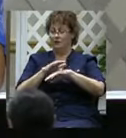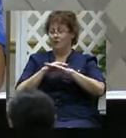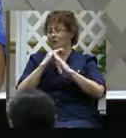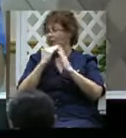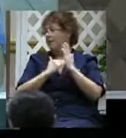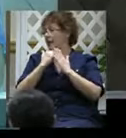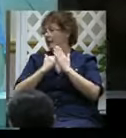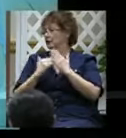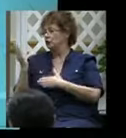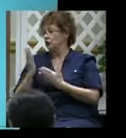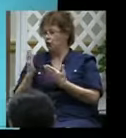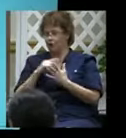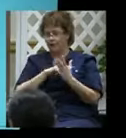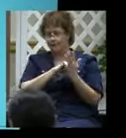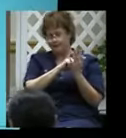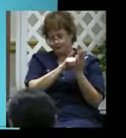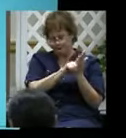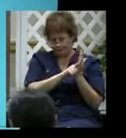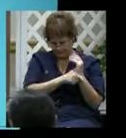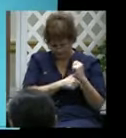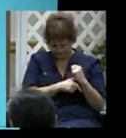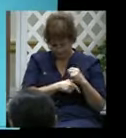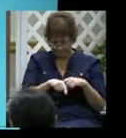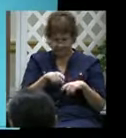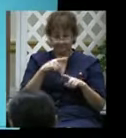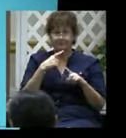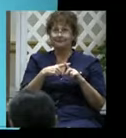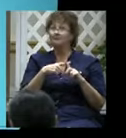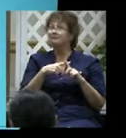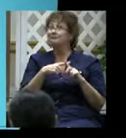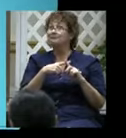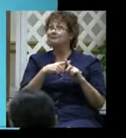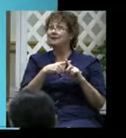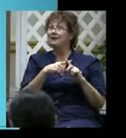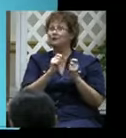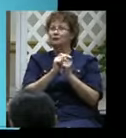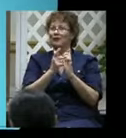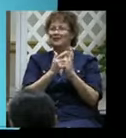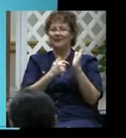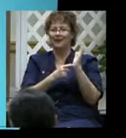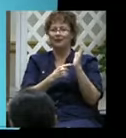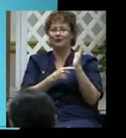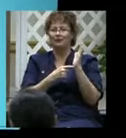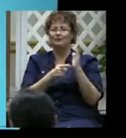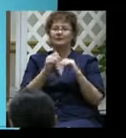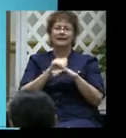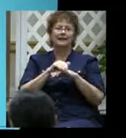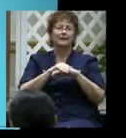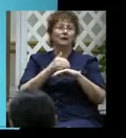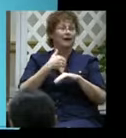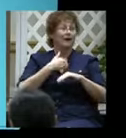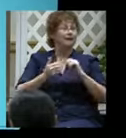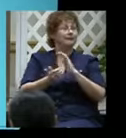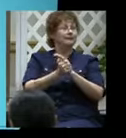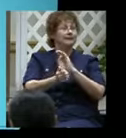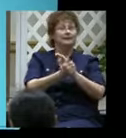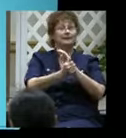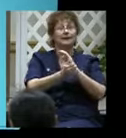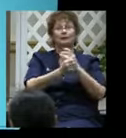anybody who is interested or is on your list to receive this, along with the translated versions. So don't just send out the English. I mean, if you have the files, attach them to the